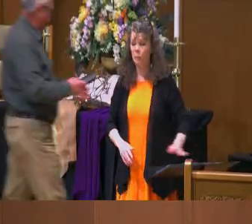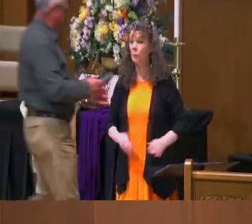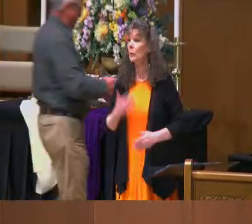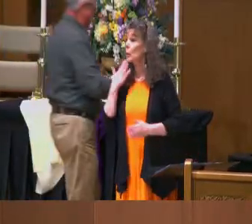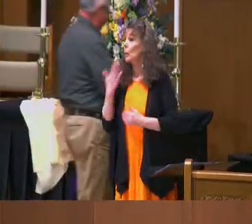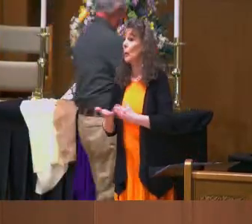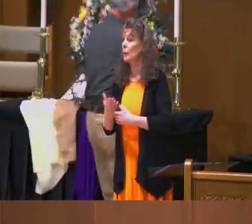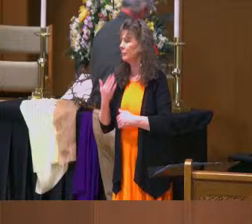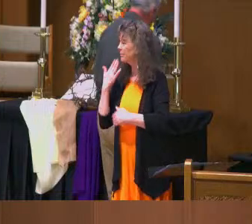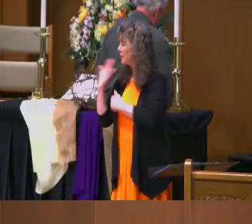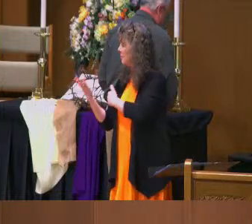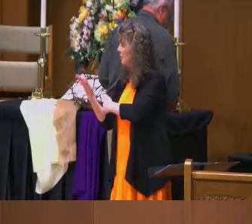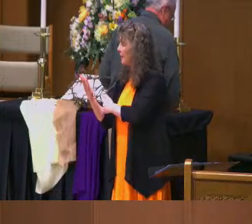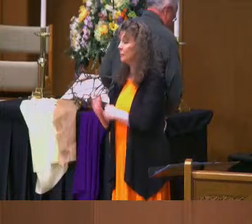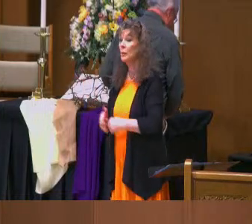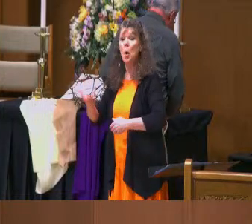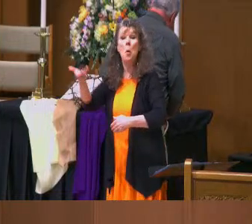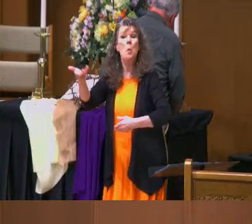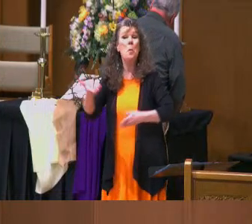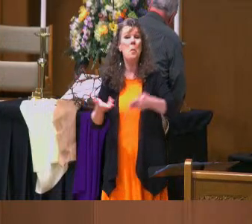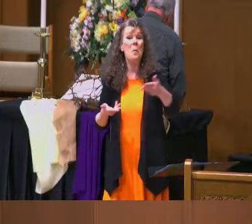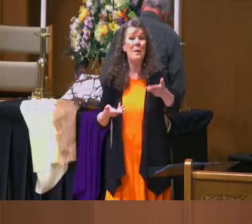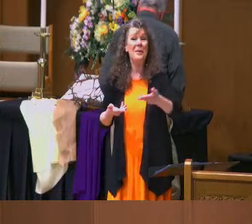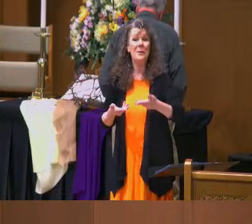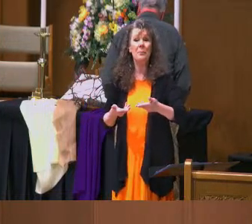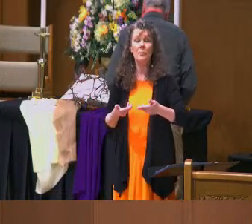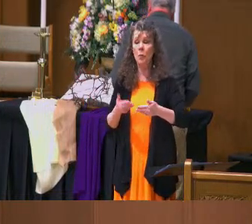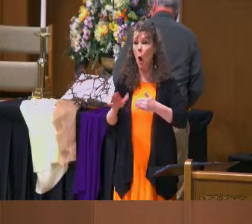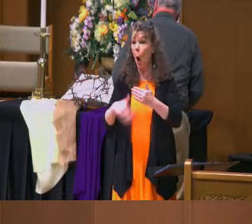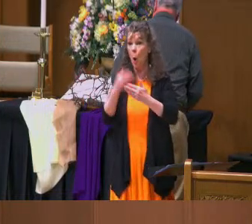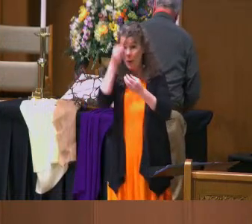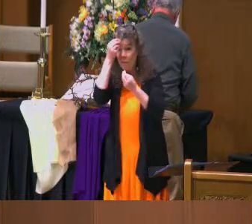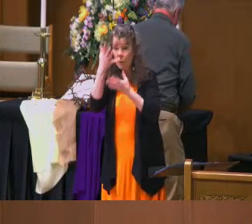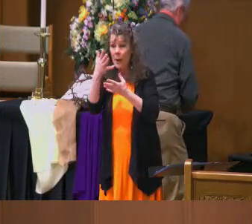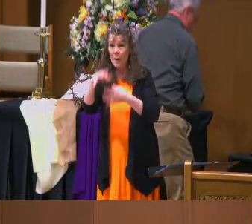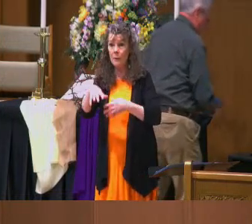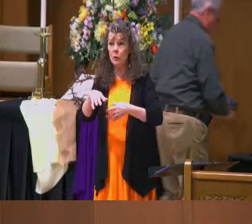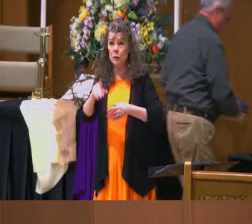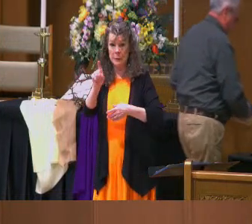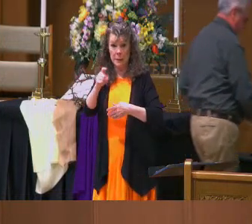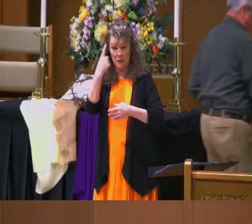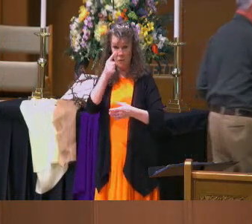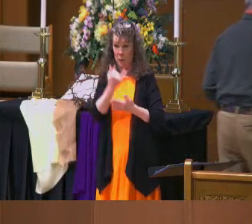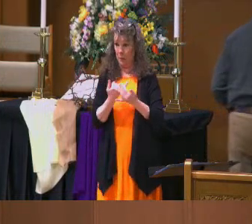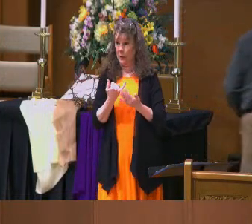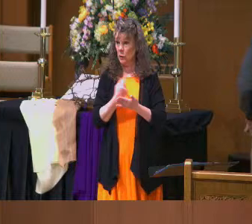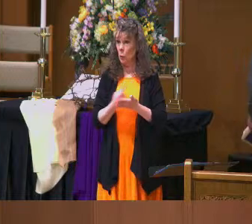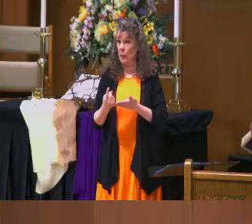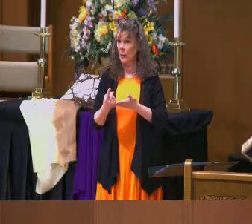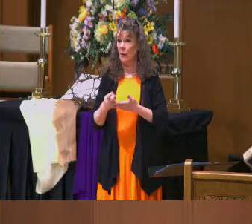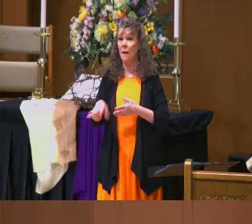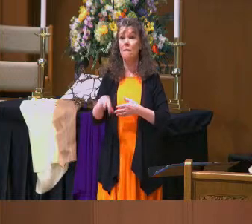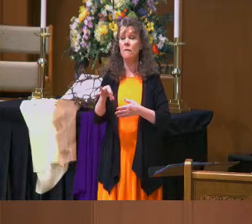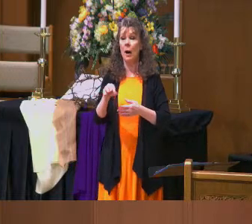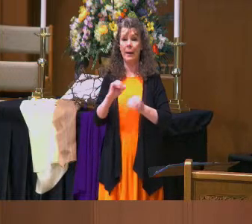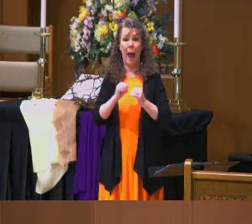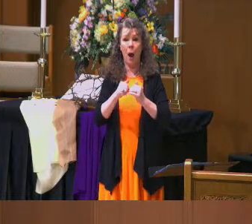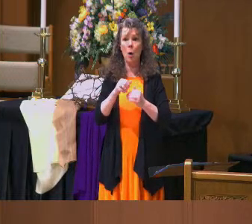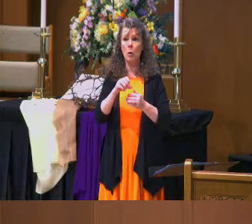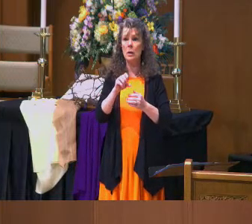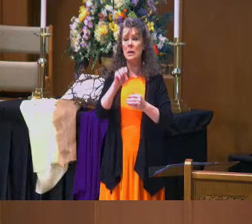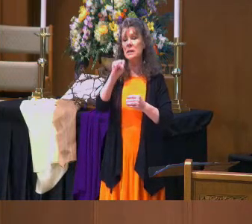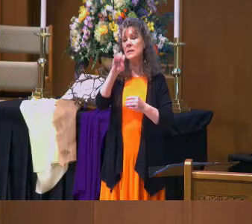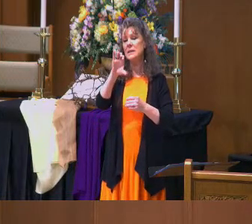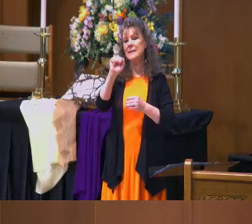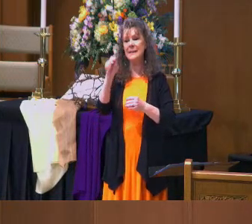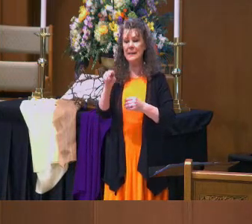Good morning. Good morning. And welcome. All the information you can find, or you need for this week, you can find by scanning the QR